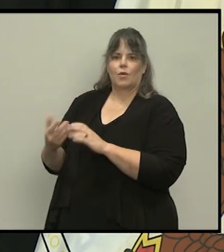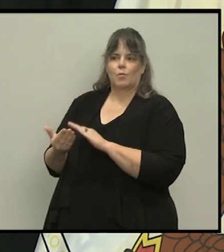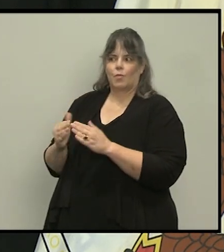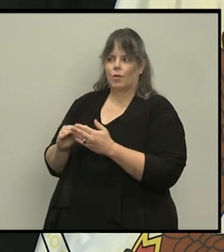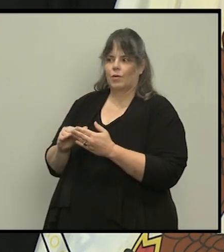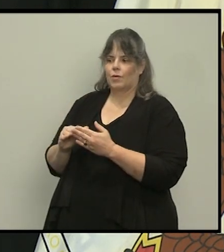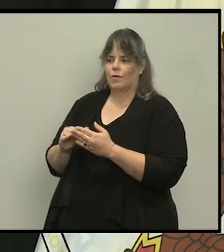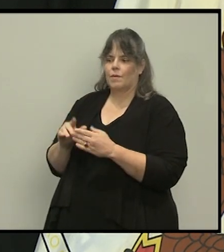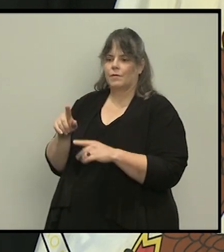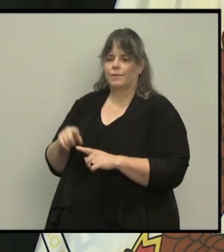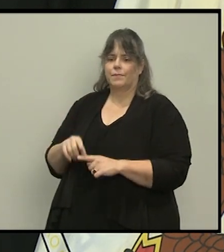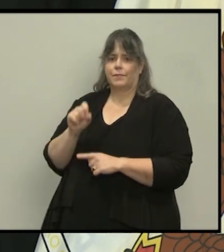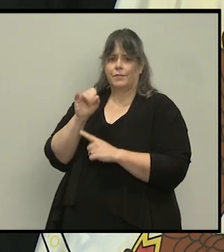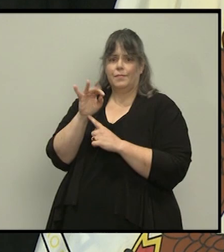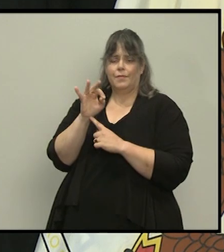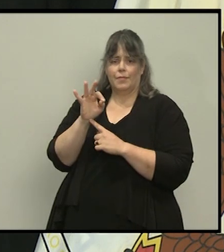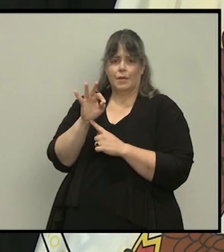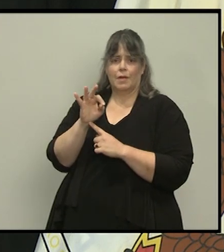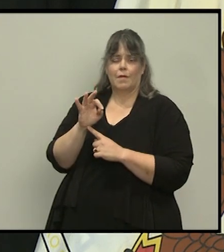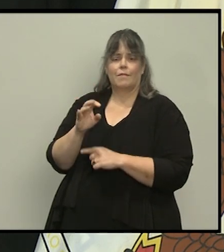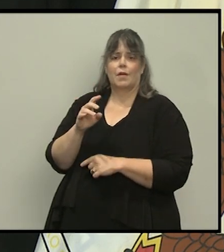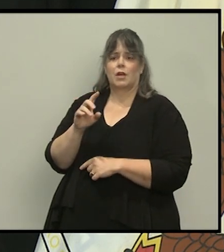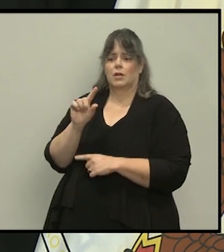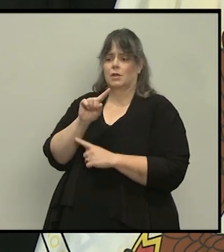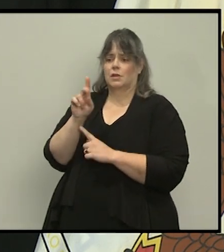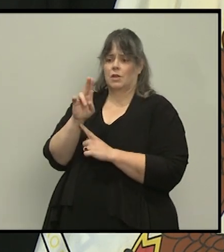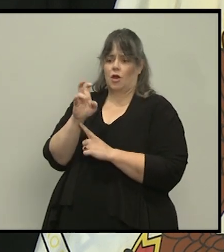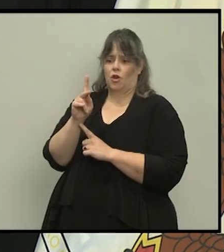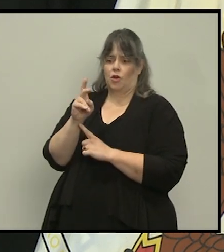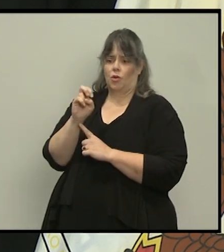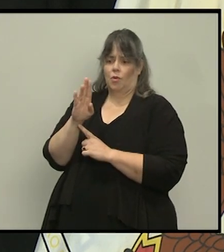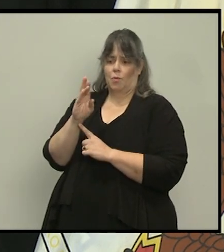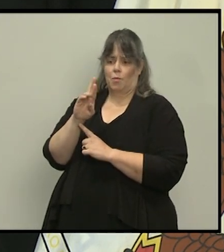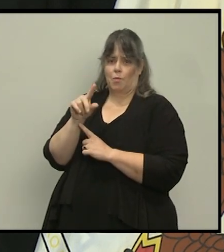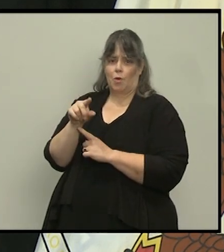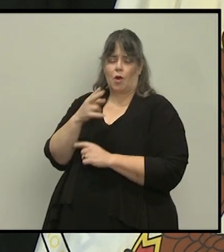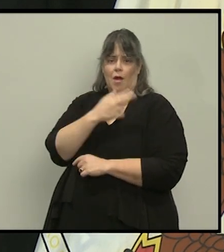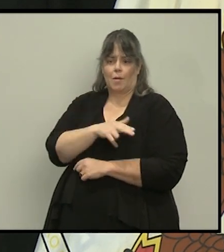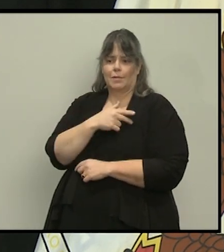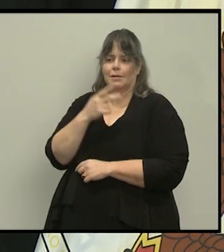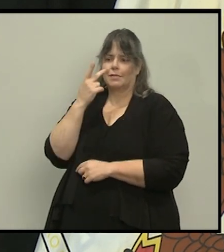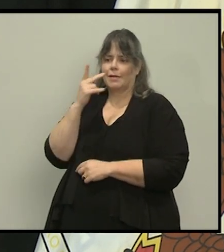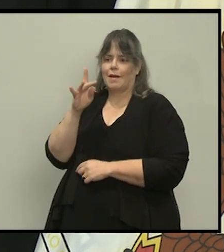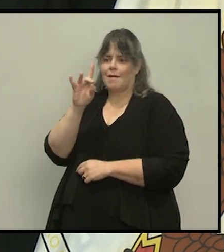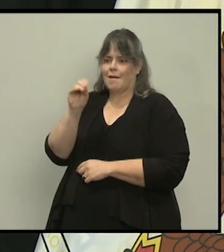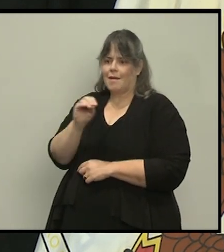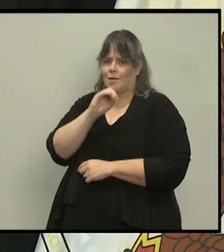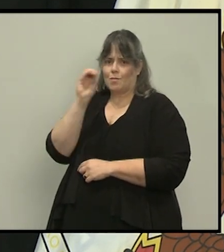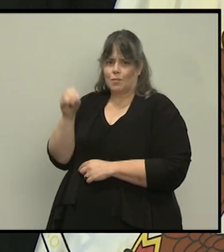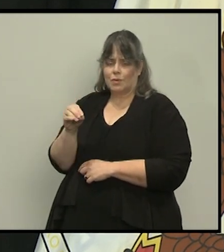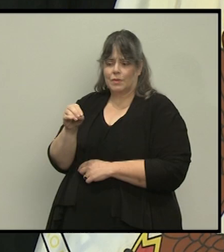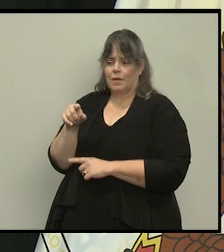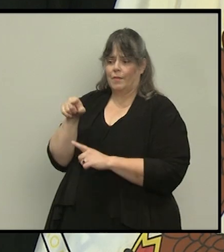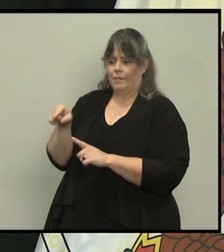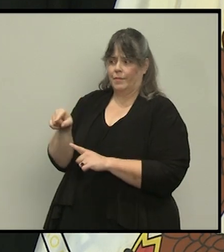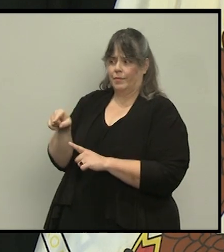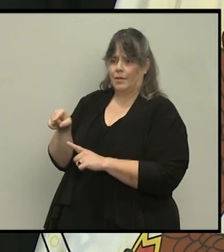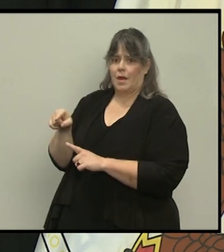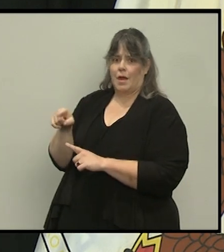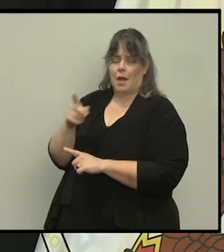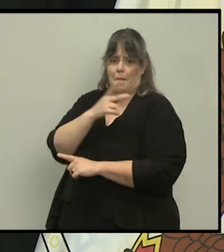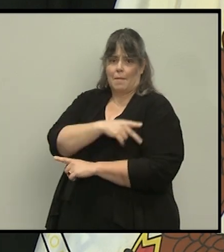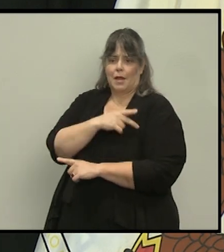San Francisco General Hospital, we have seen that more than 80% of the hospitalized coronavirus patients there